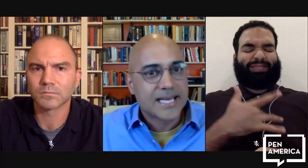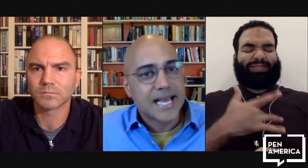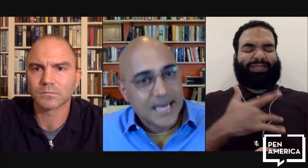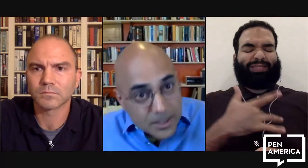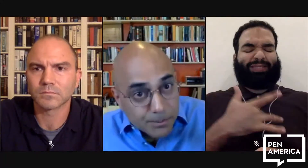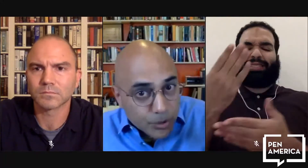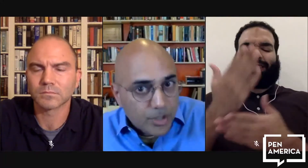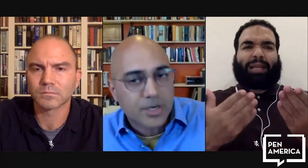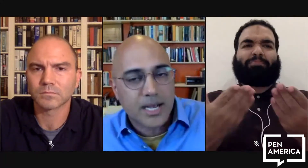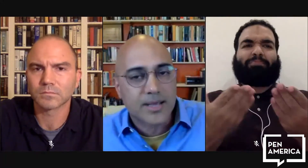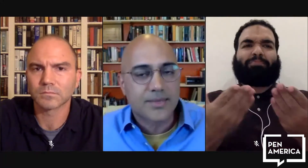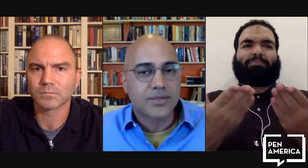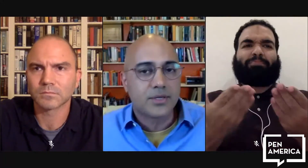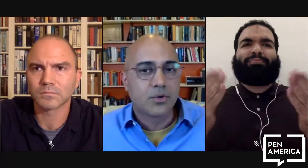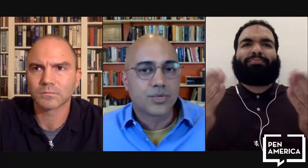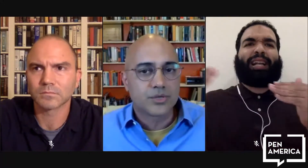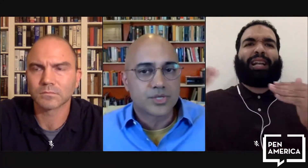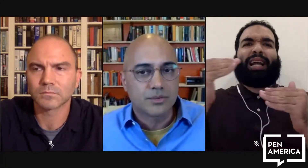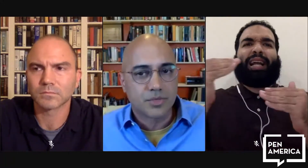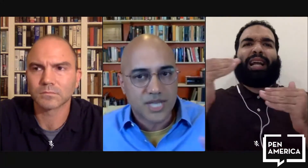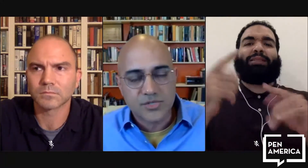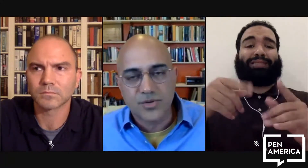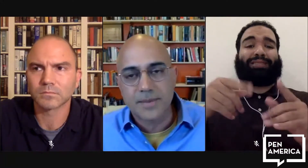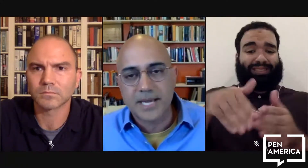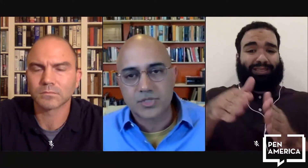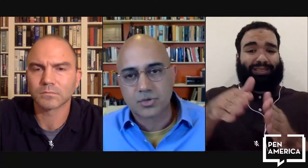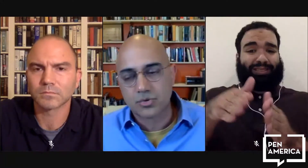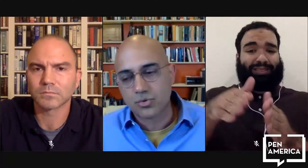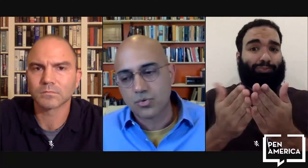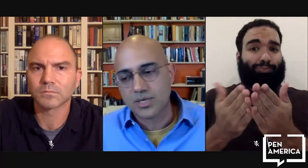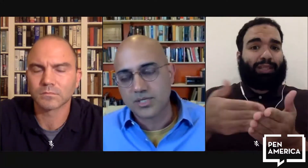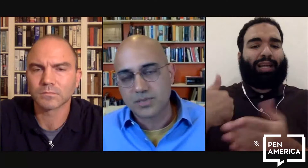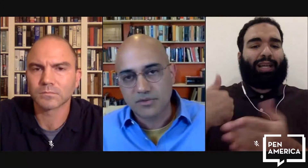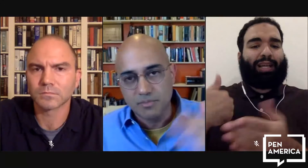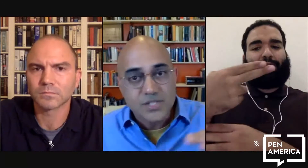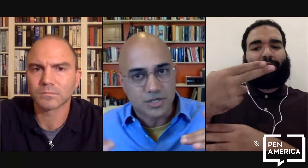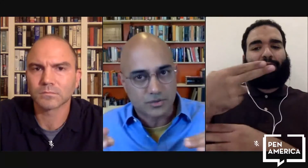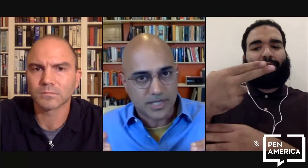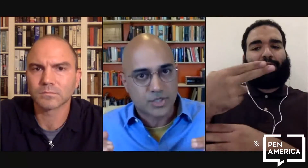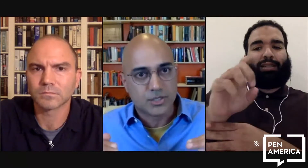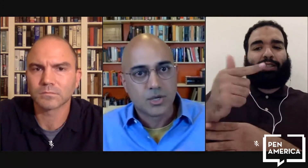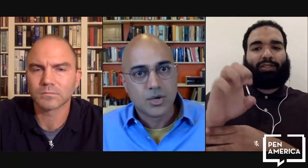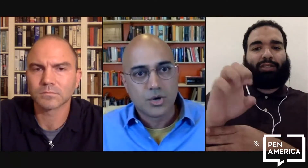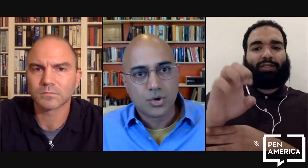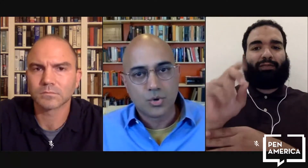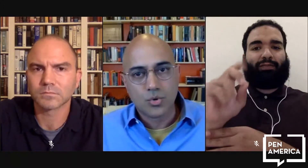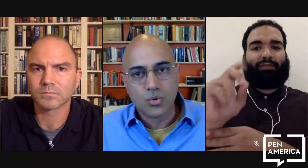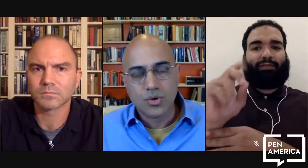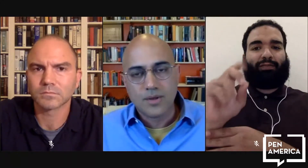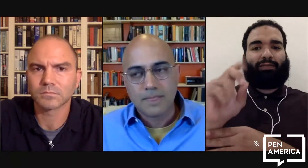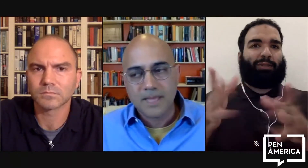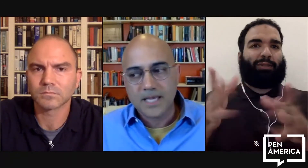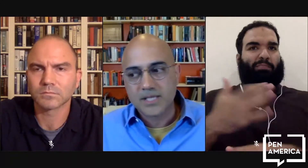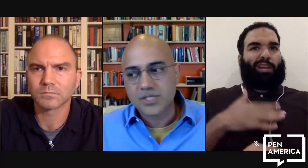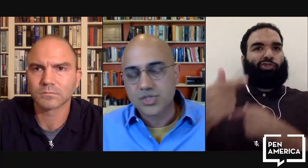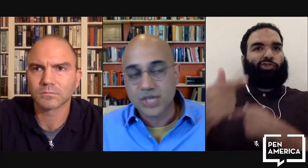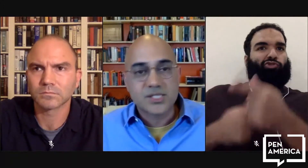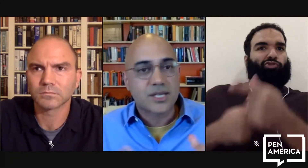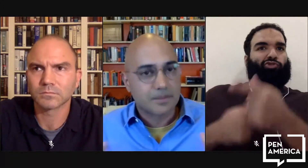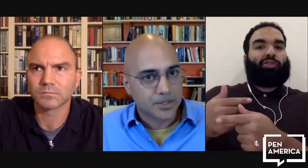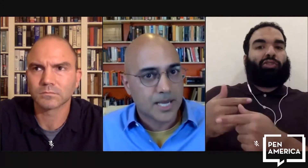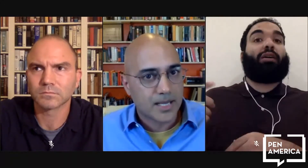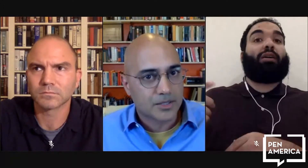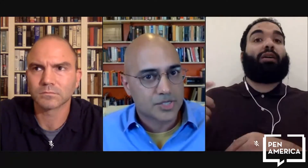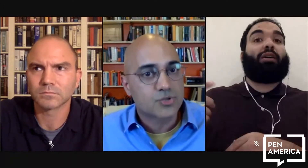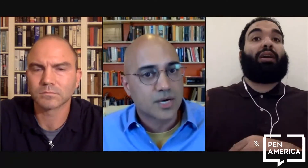And in the book, there's a hedge fund manager who is of my generation who is chasing